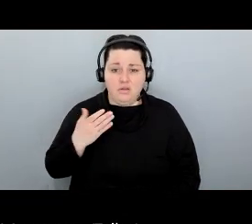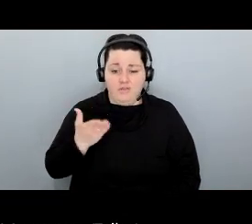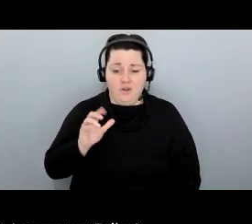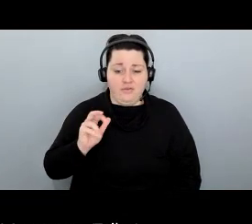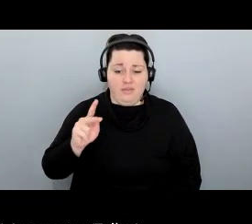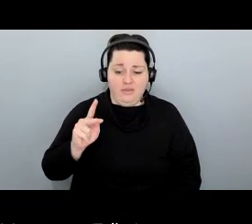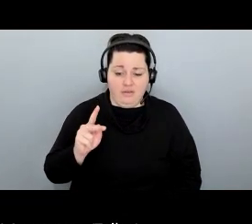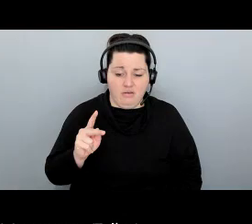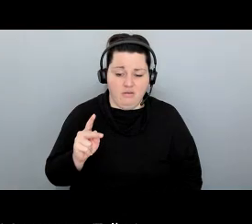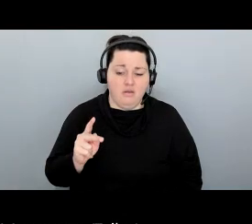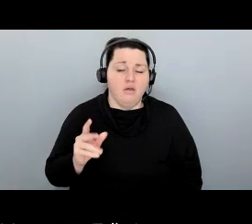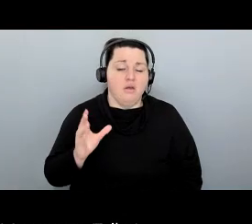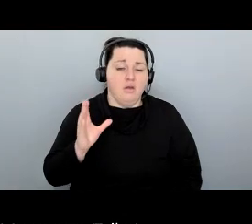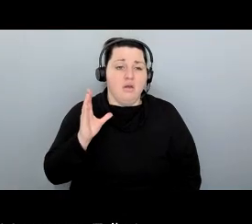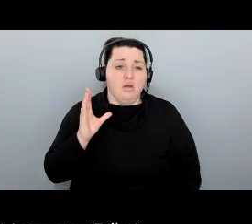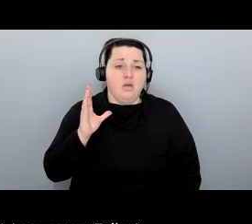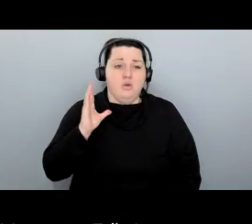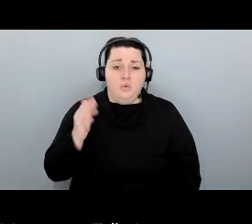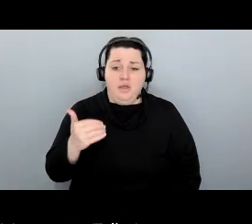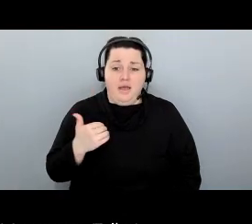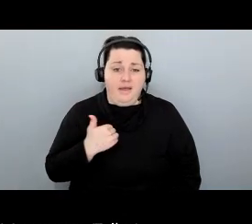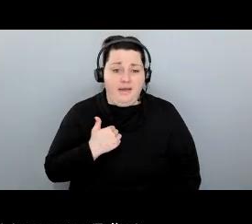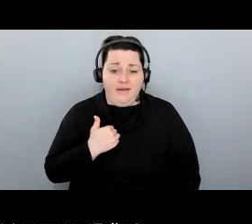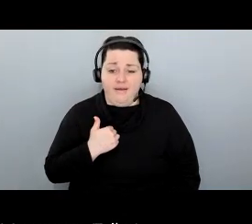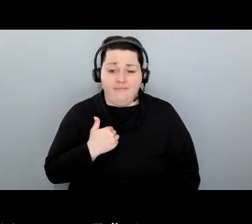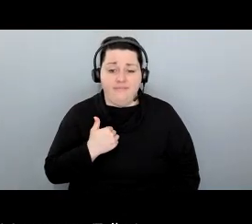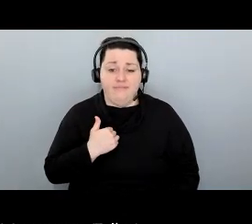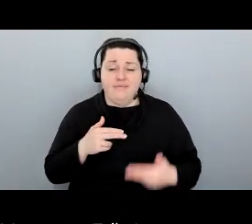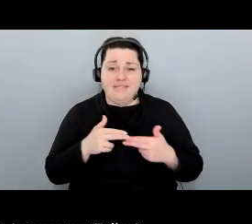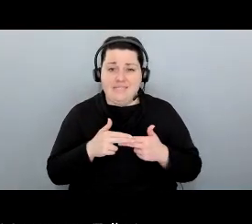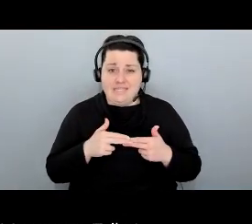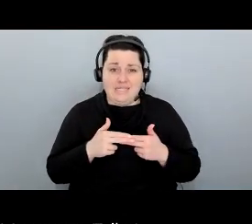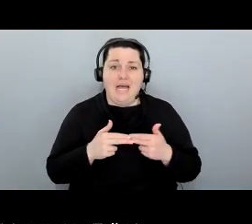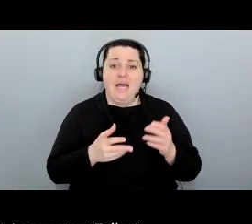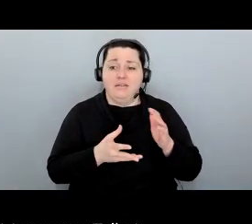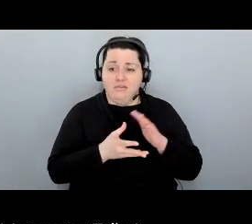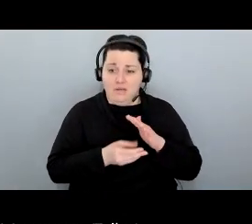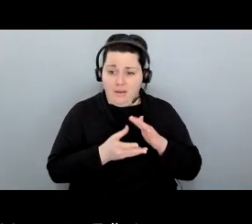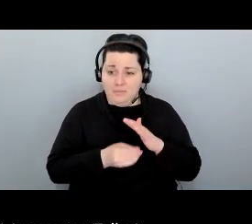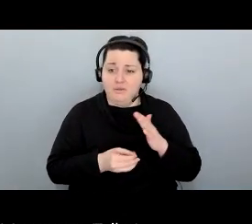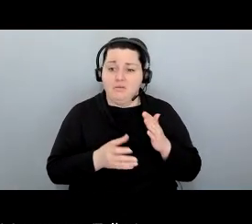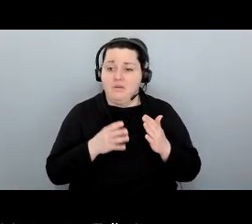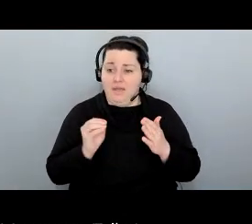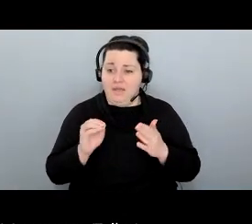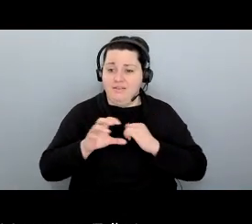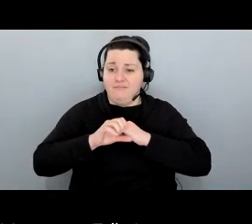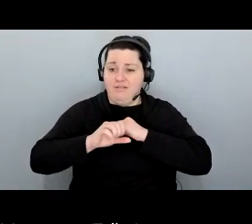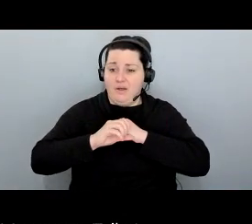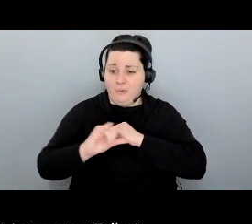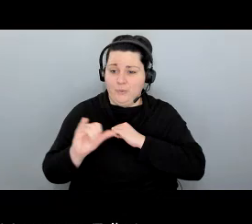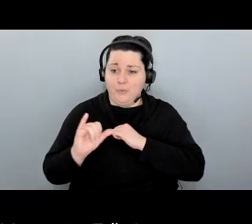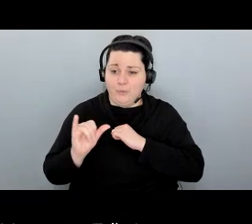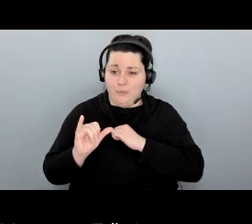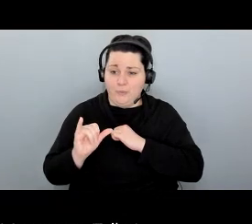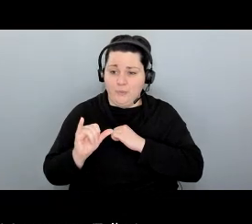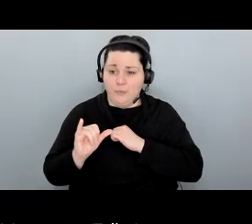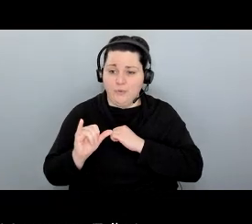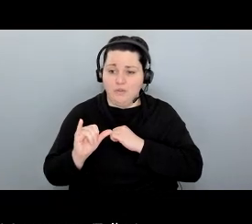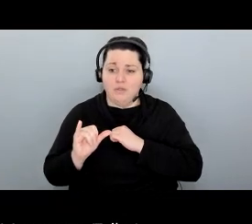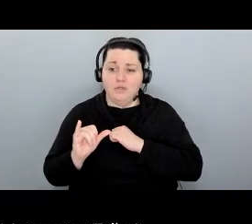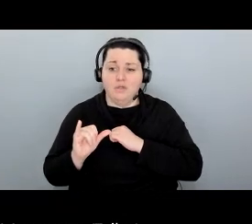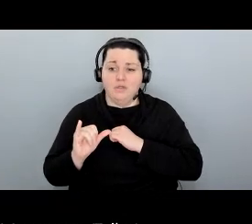get a, not only a copy of the slideshow, but the flyer, as well as a copy of